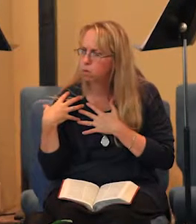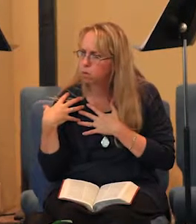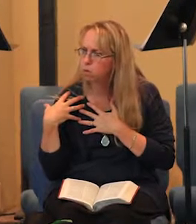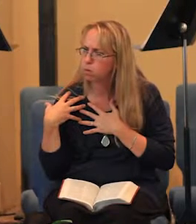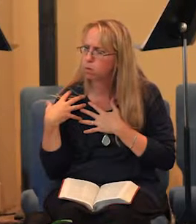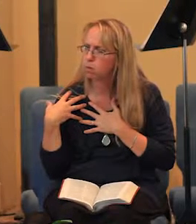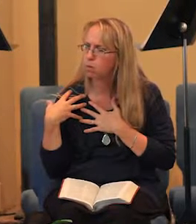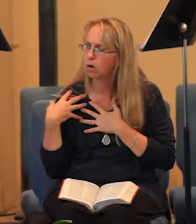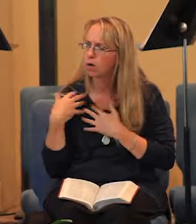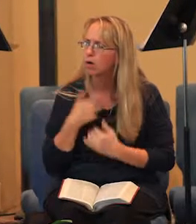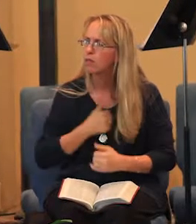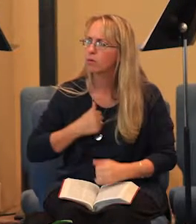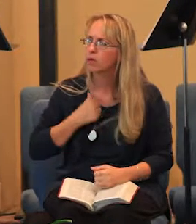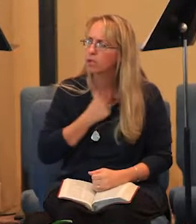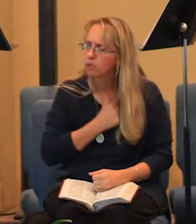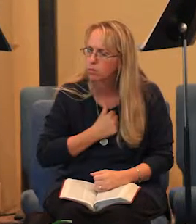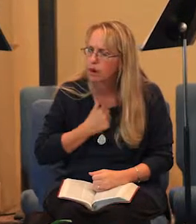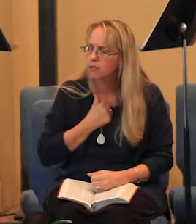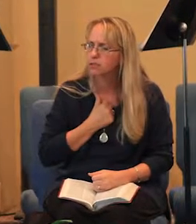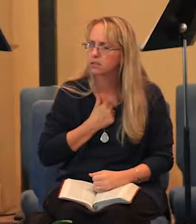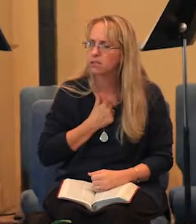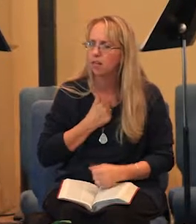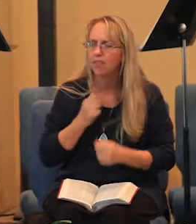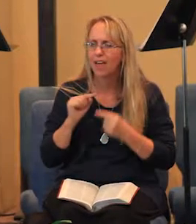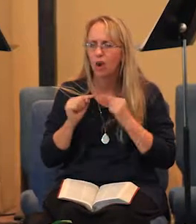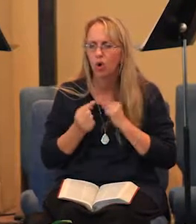regret. The hurt.